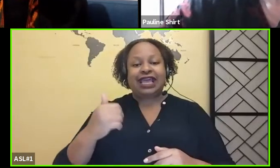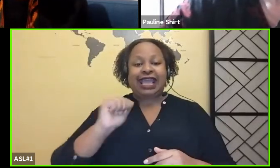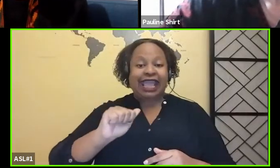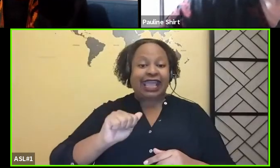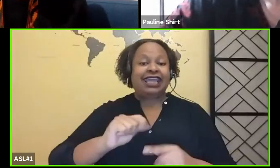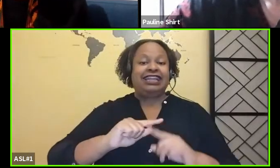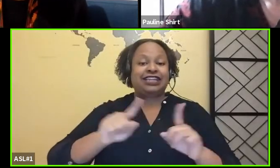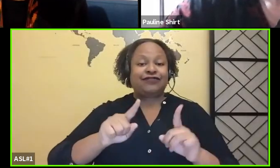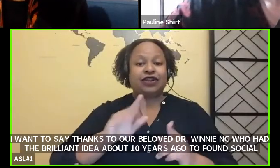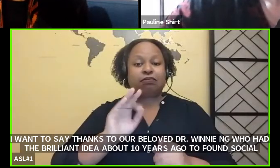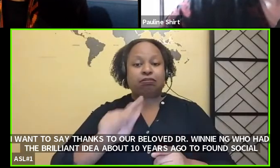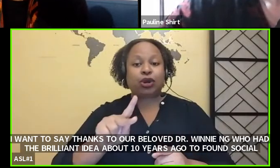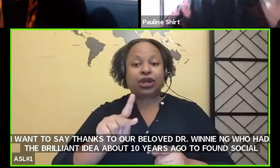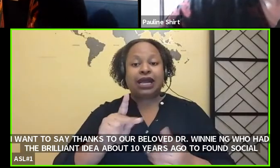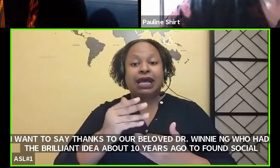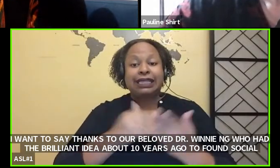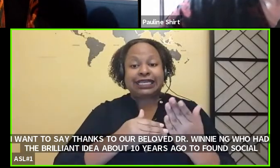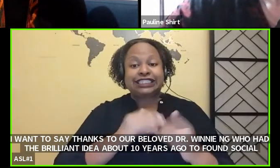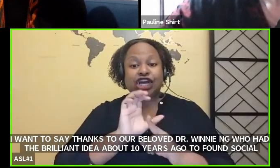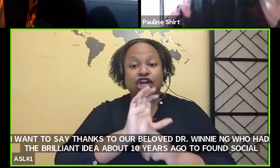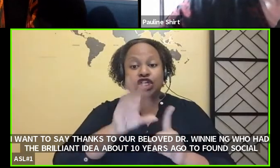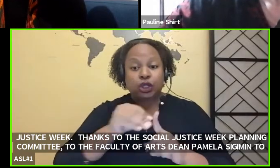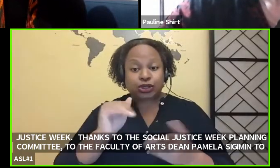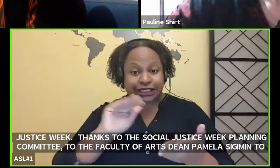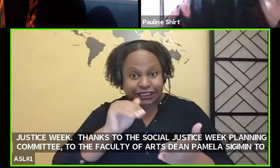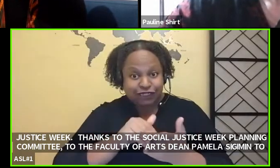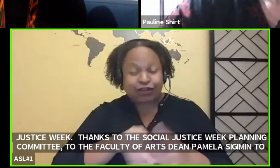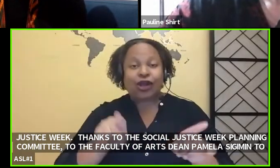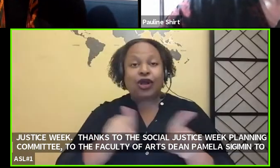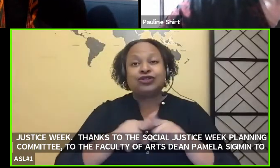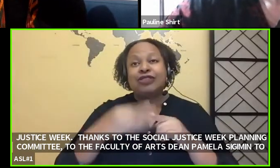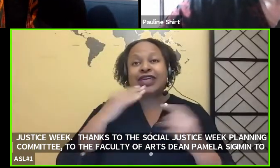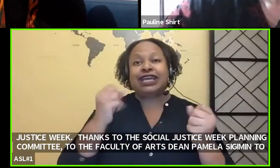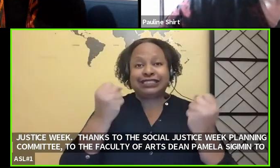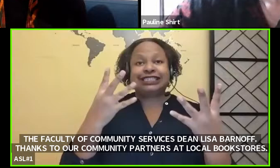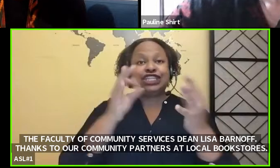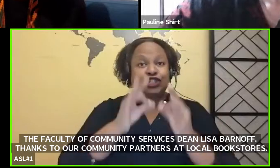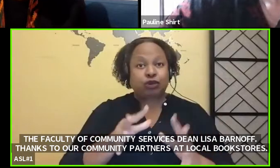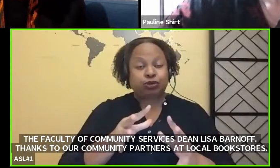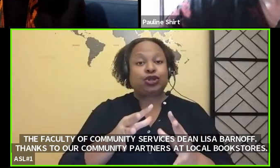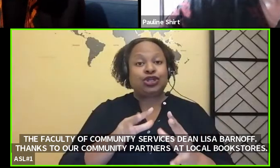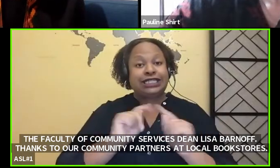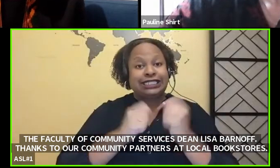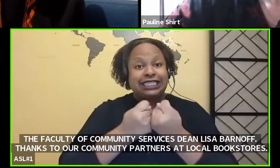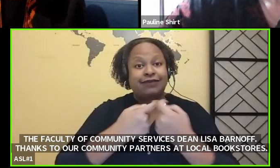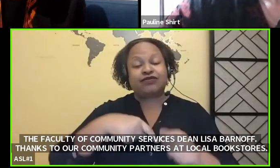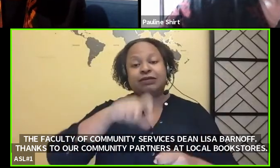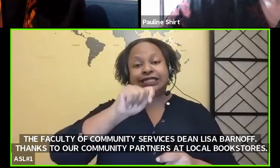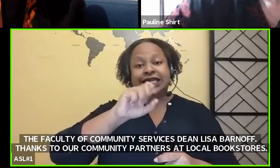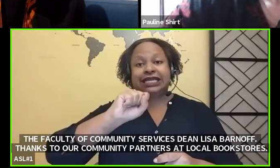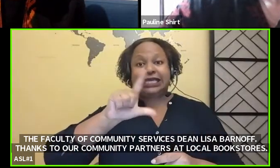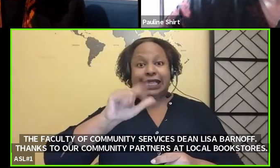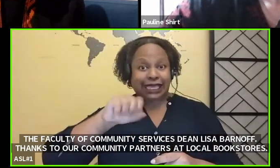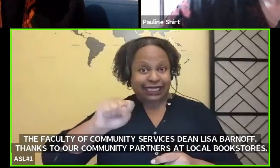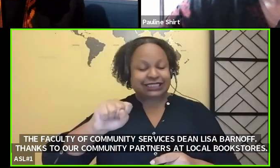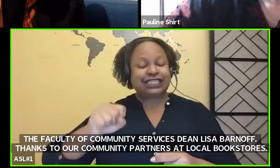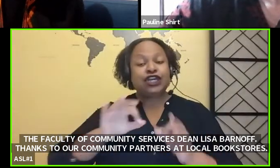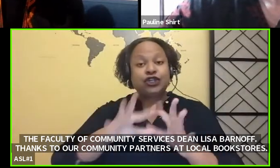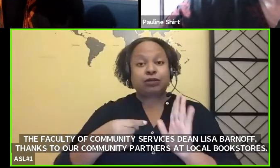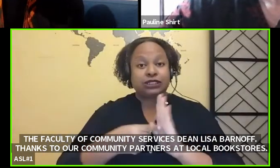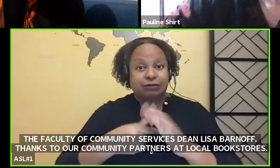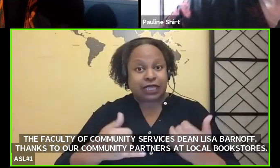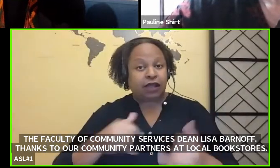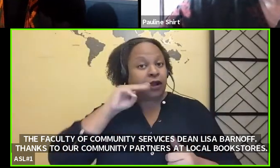also want to thank our ASL team, from the Toronto Sign Language Interpreters, Marcia, who you see right now,